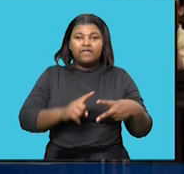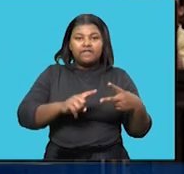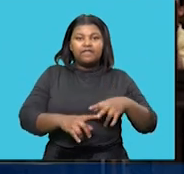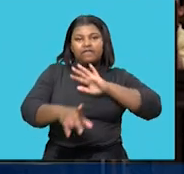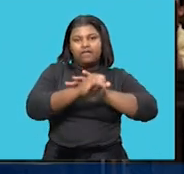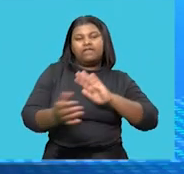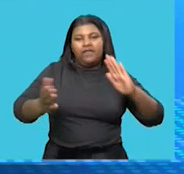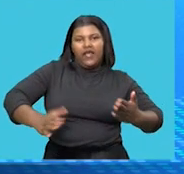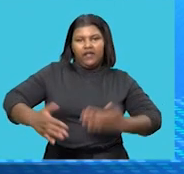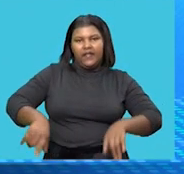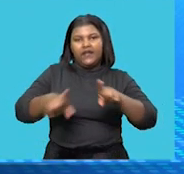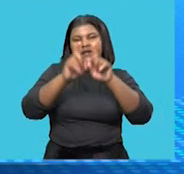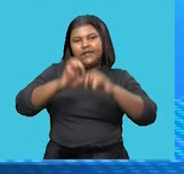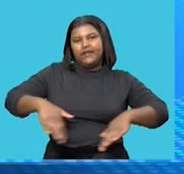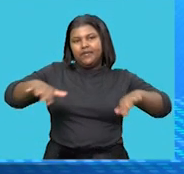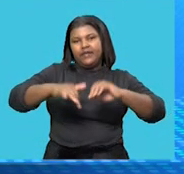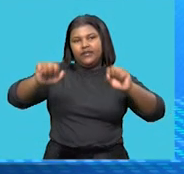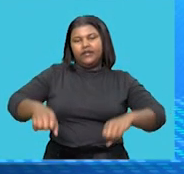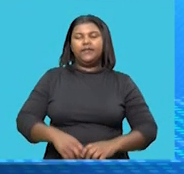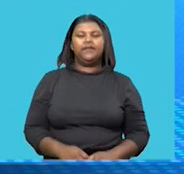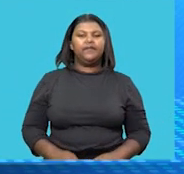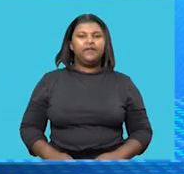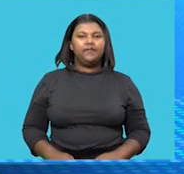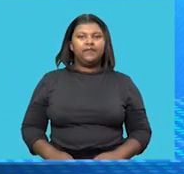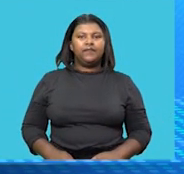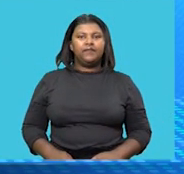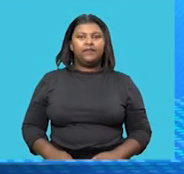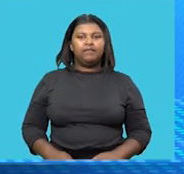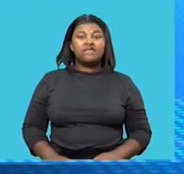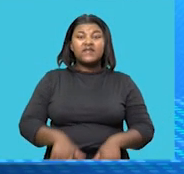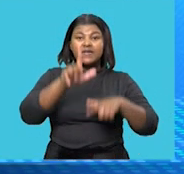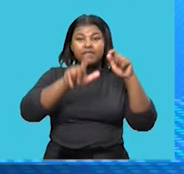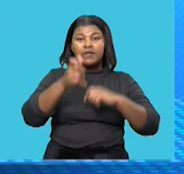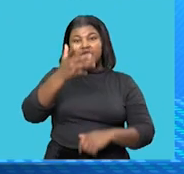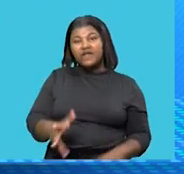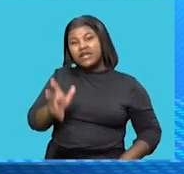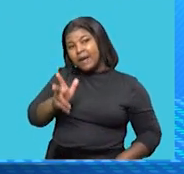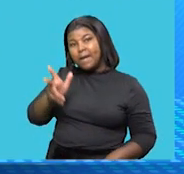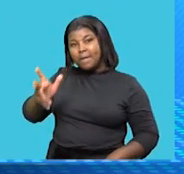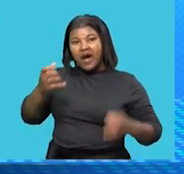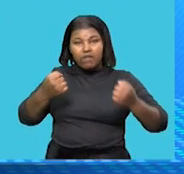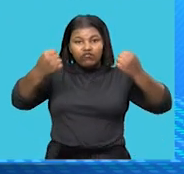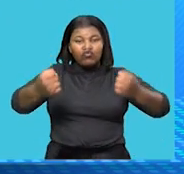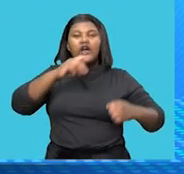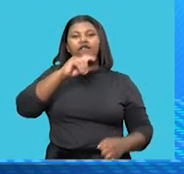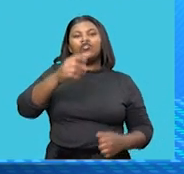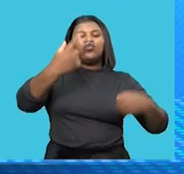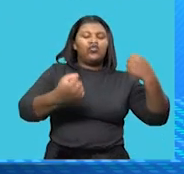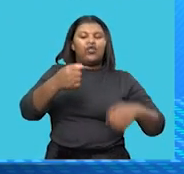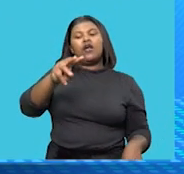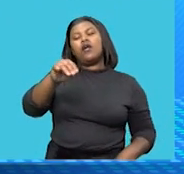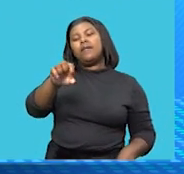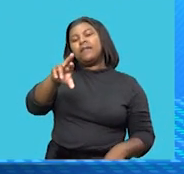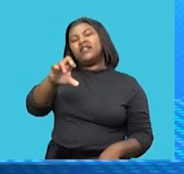scene. It is reported that the suspects were driving in a black Mercedes-Benz. The motive for the killing